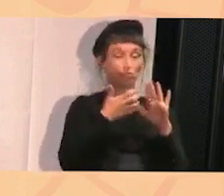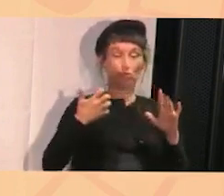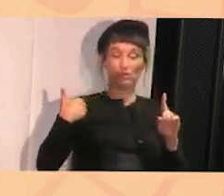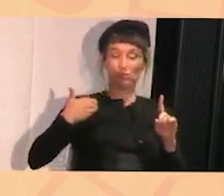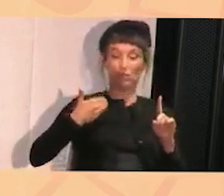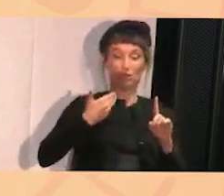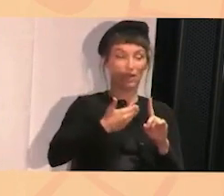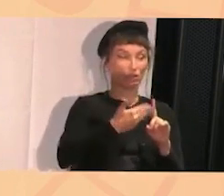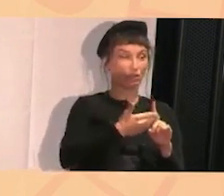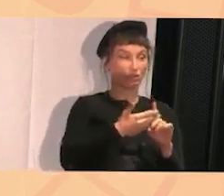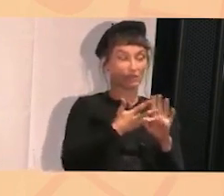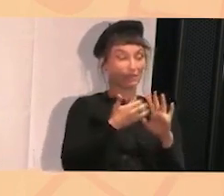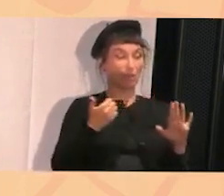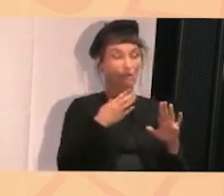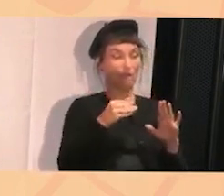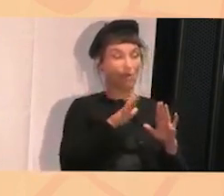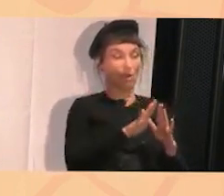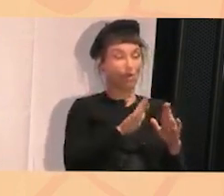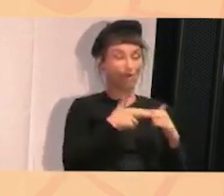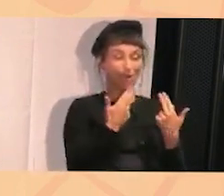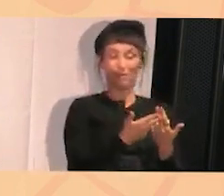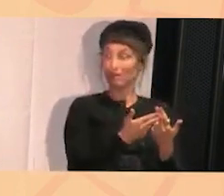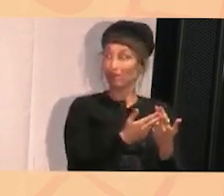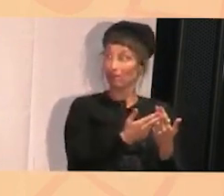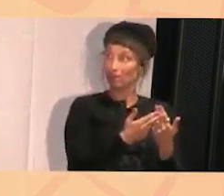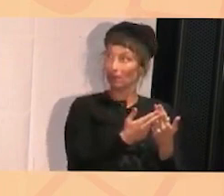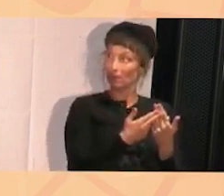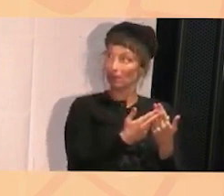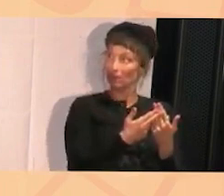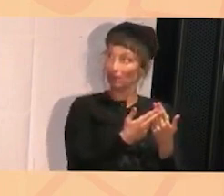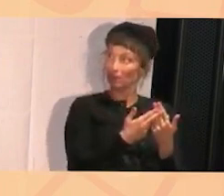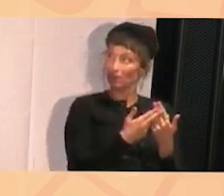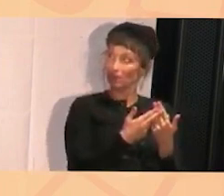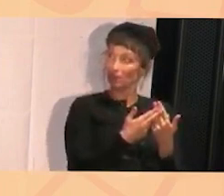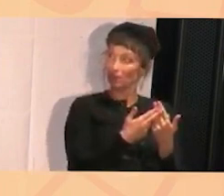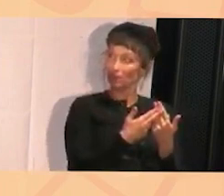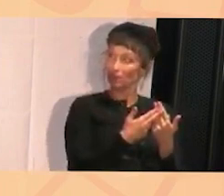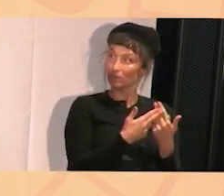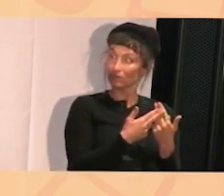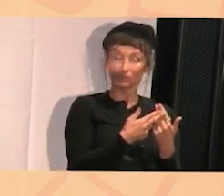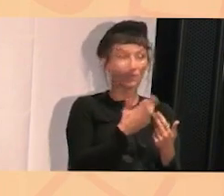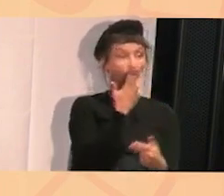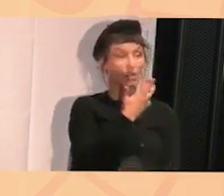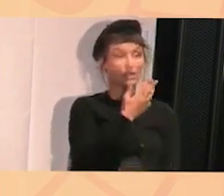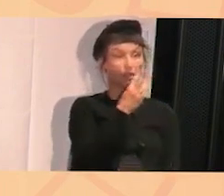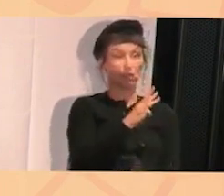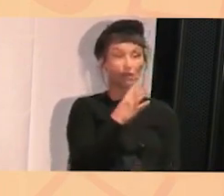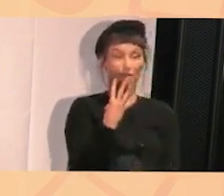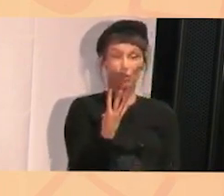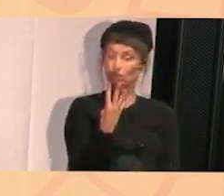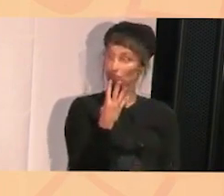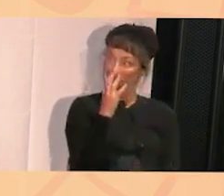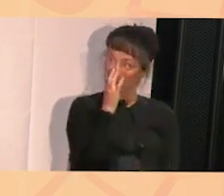was taken away from Lagrange Mission, which is Bijadanga now. Everyone would know that as Bijadanga, in 1934.